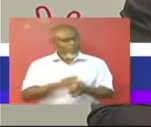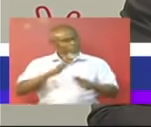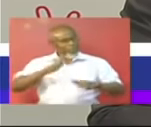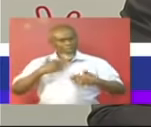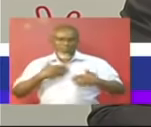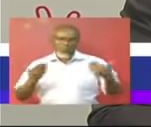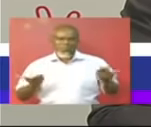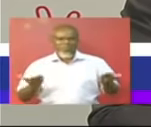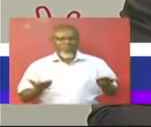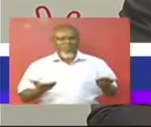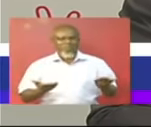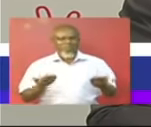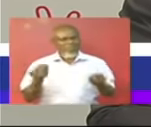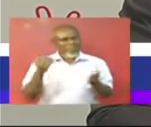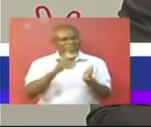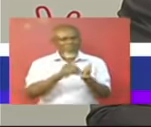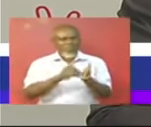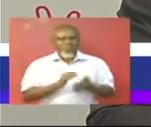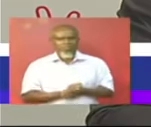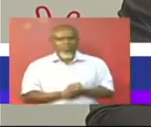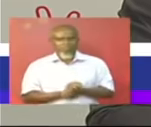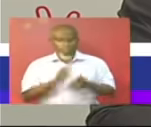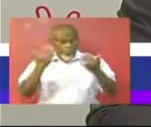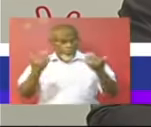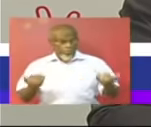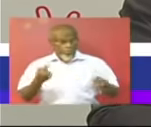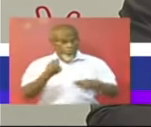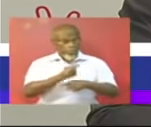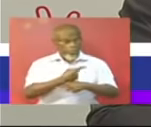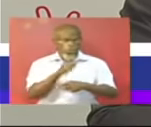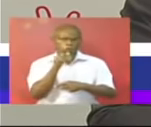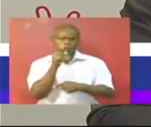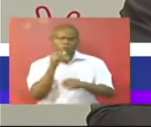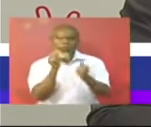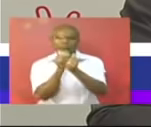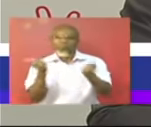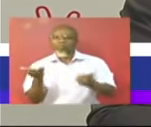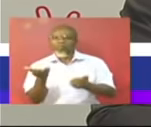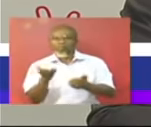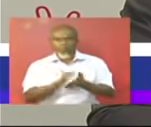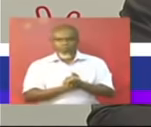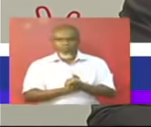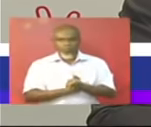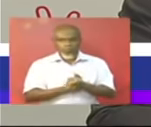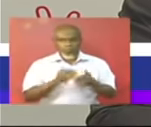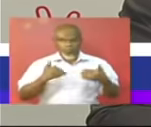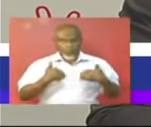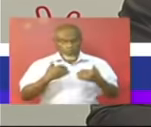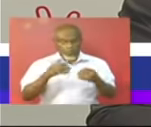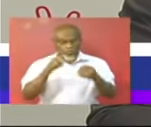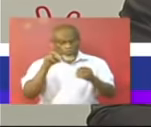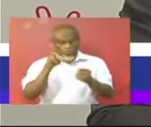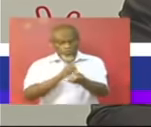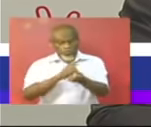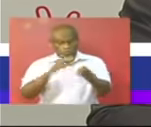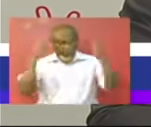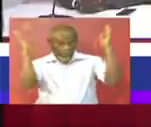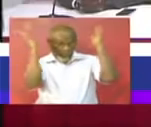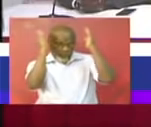be here with you once again. Today on our panel of presenters, we have Dr. Avery Hines, Technical